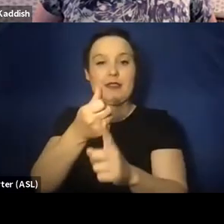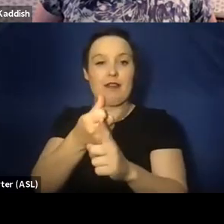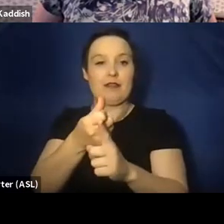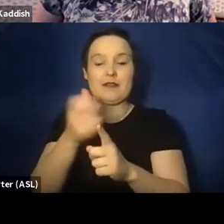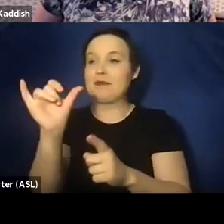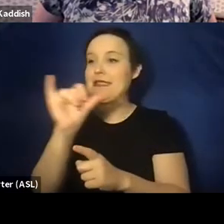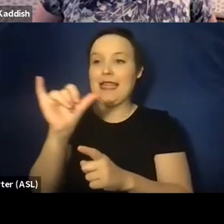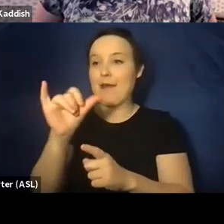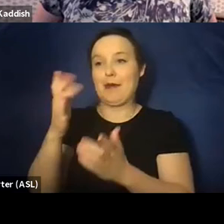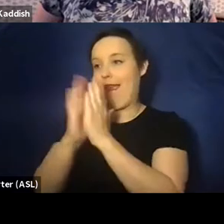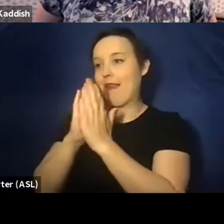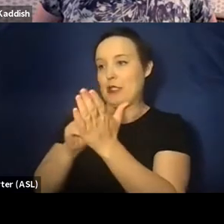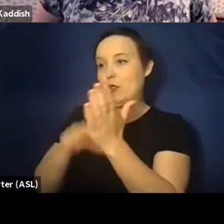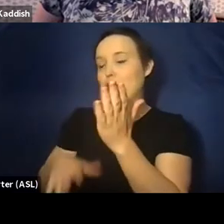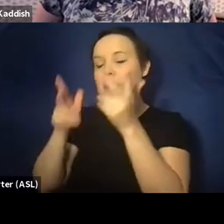student,